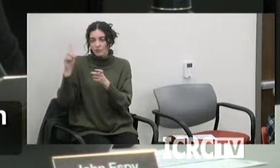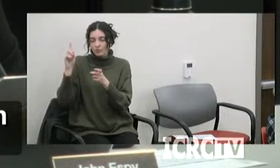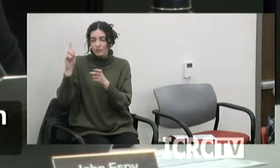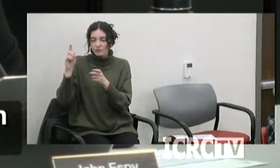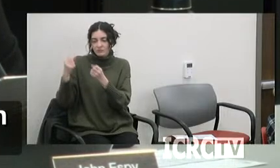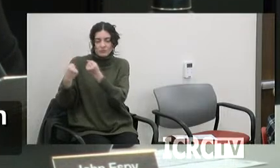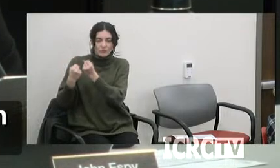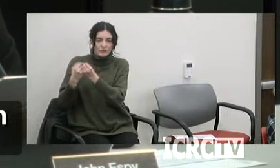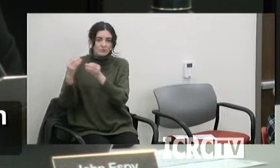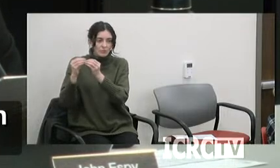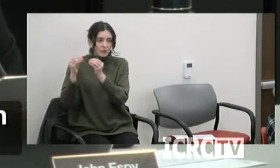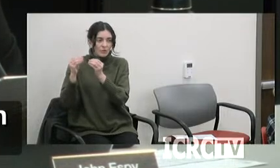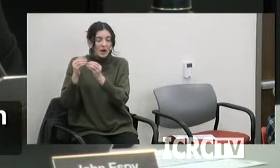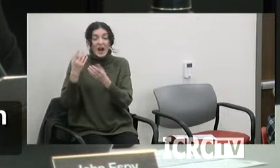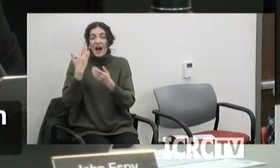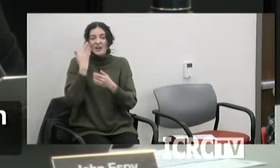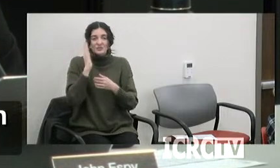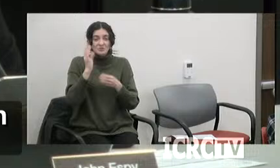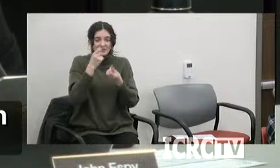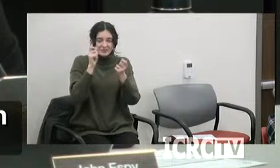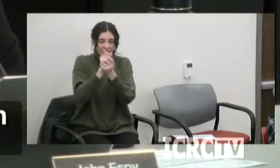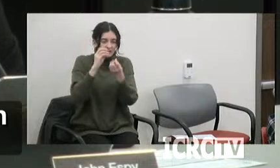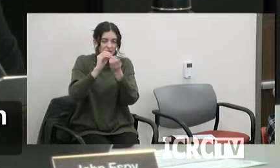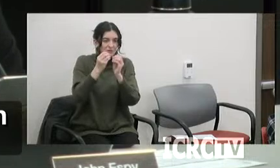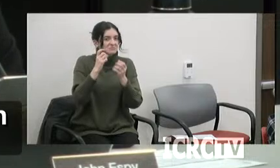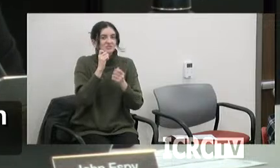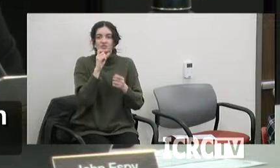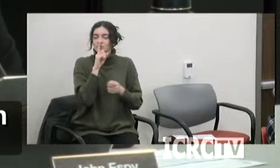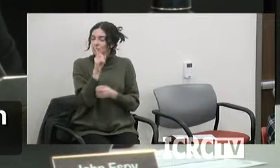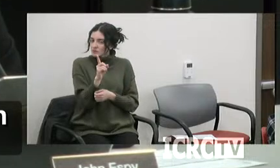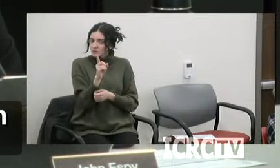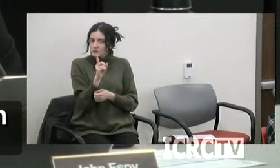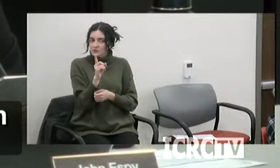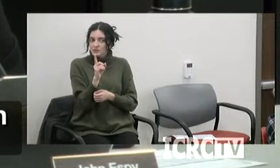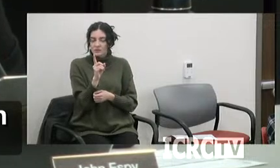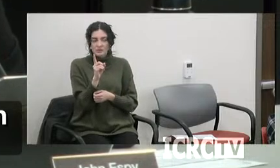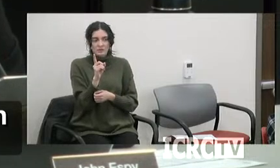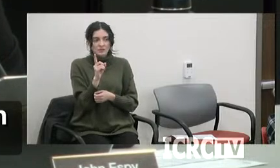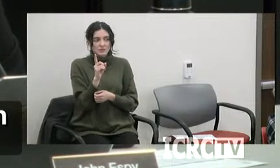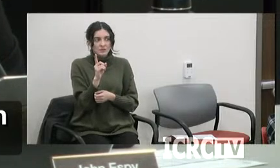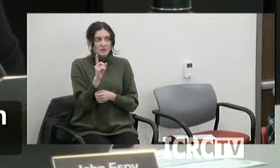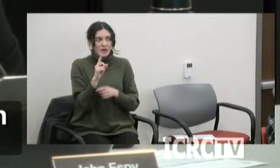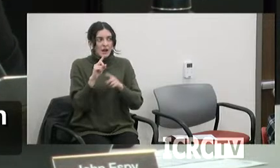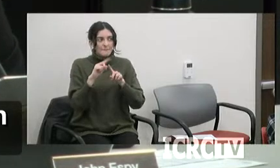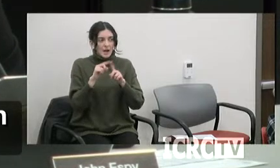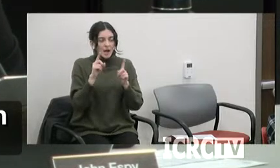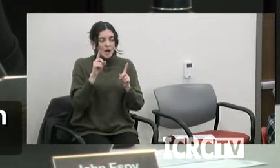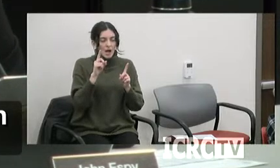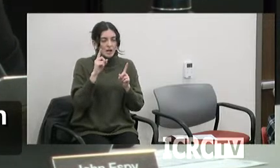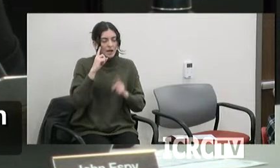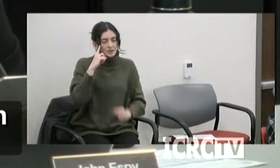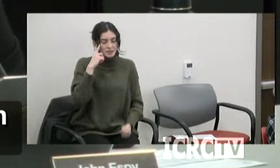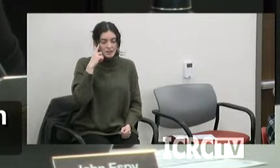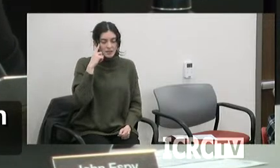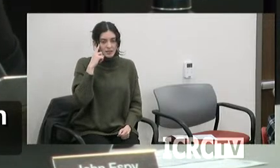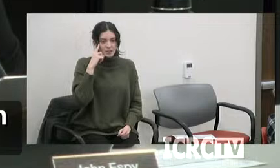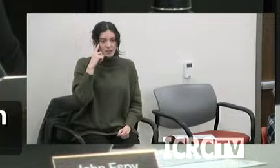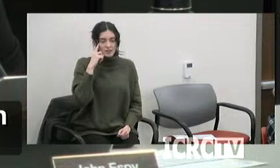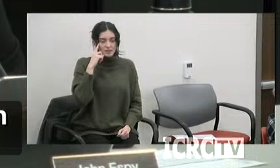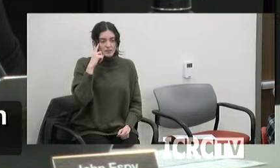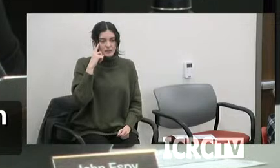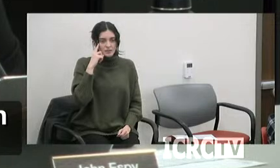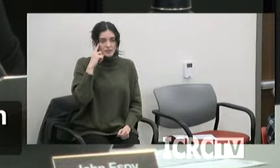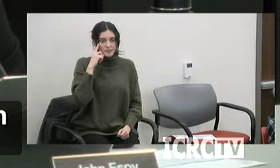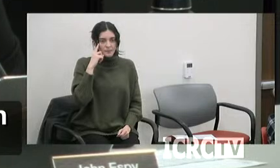attended a webinar on earlier this week, but it doesn't sound like we're going to be seeing or